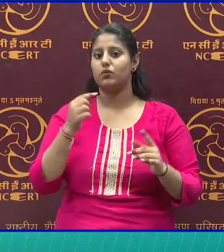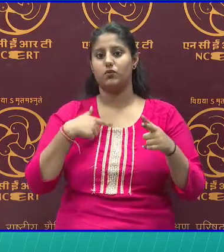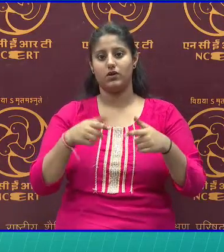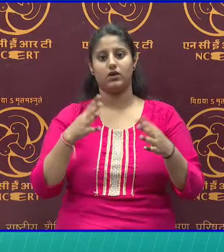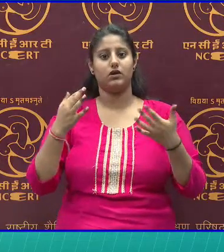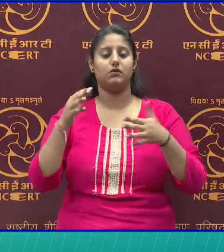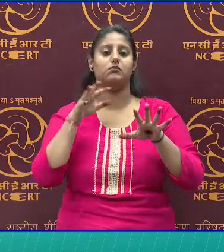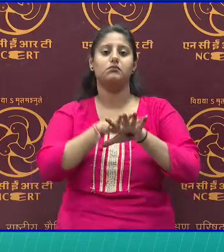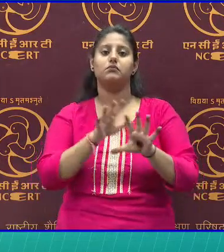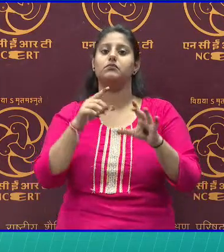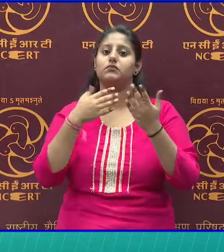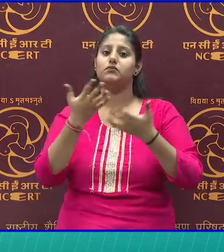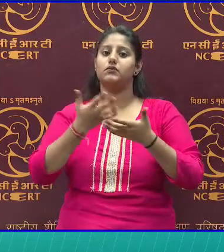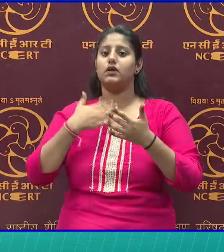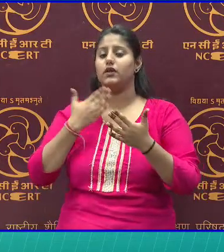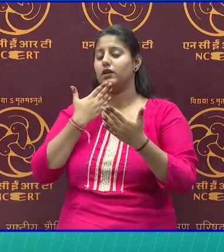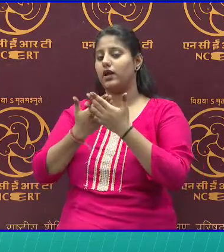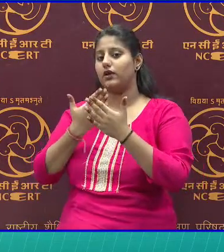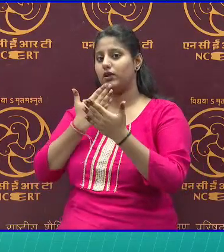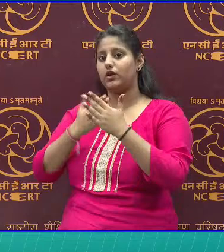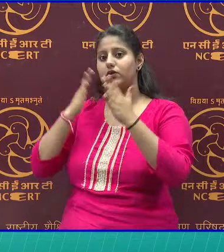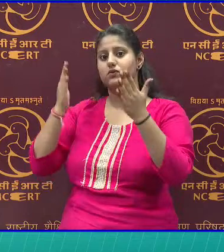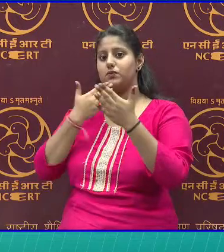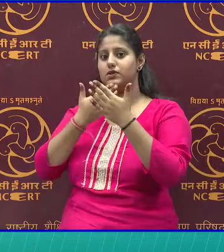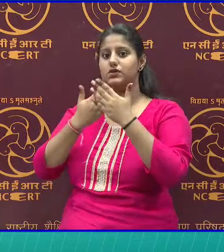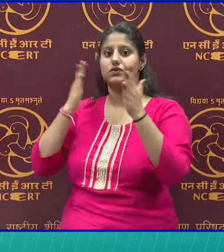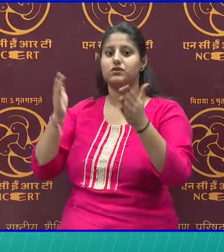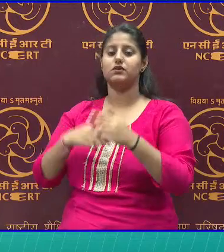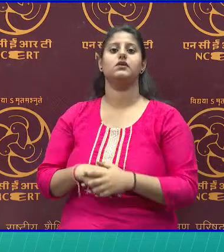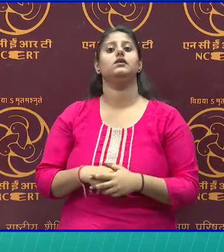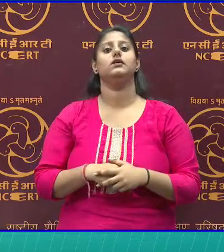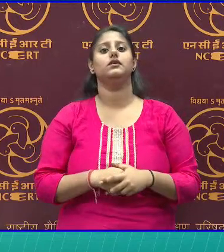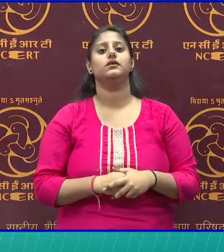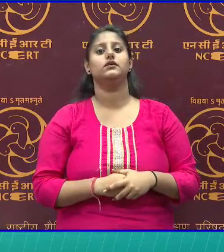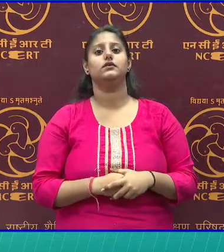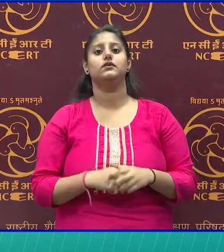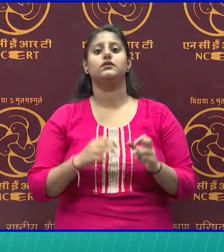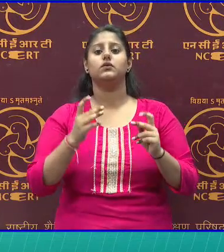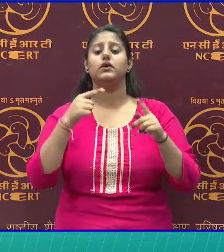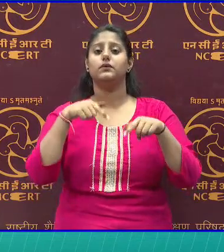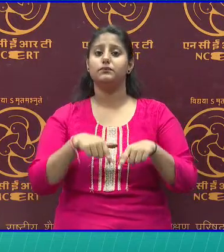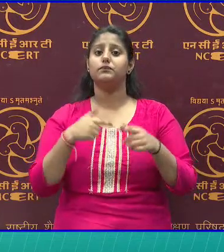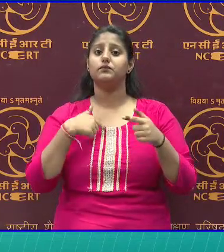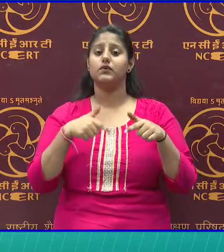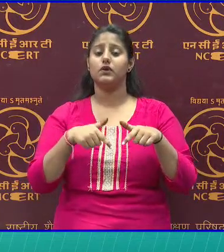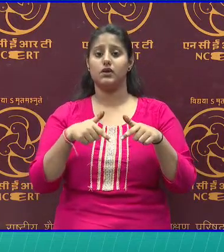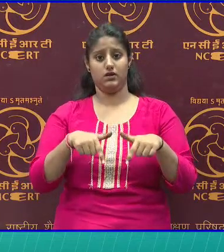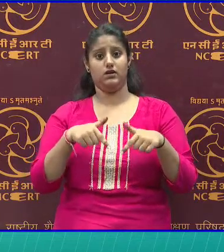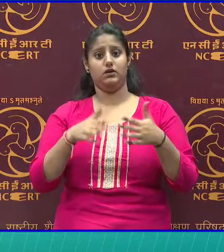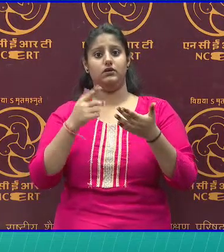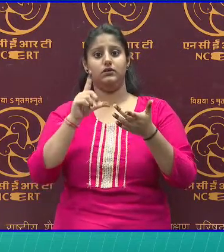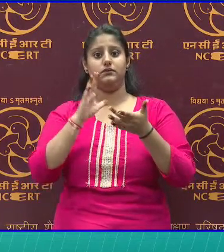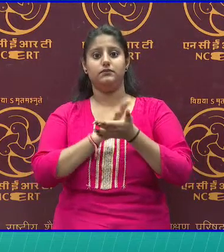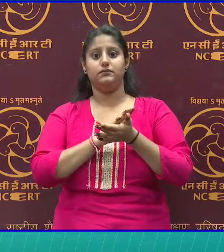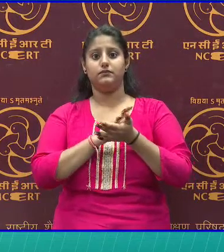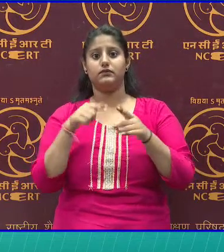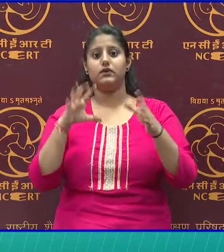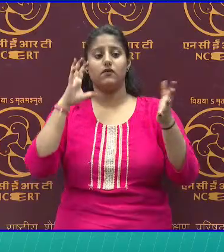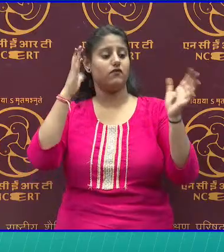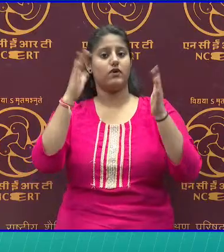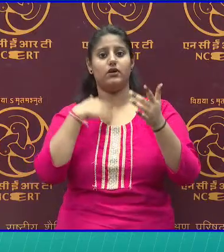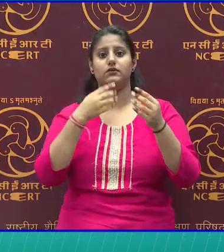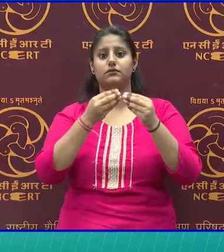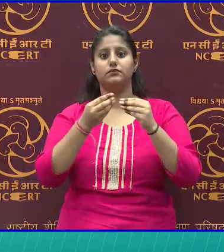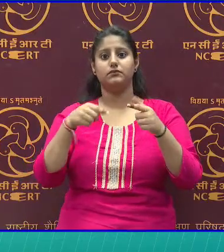discussion, ma'am, and thank you so much for Thank you so much for us. the opportunity. Thank you so much. So that was the world around